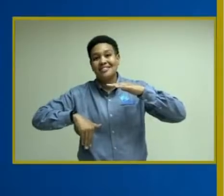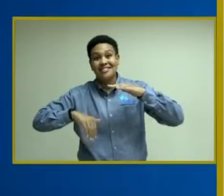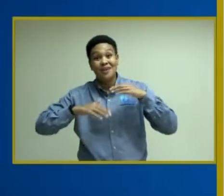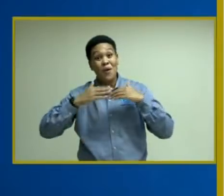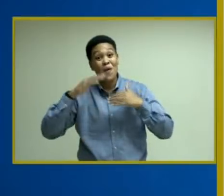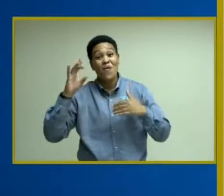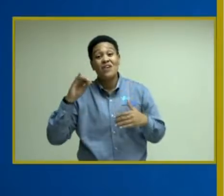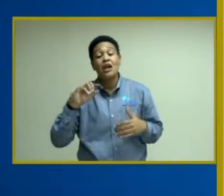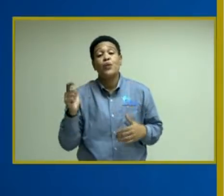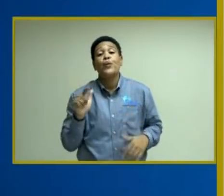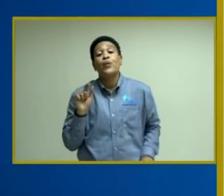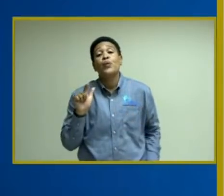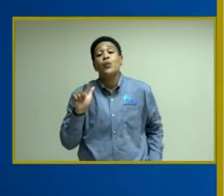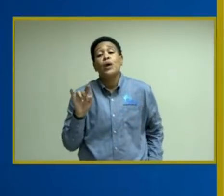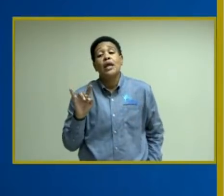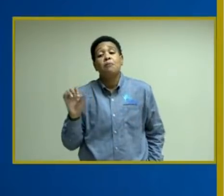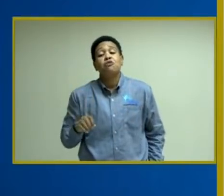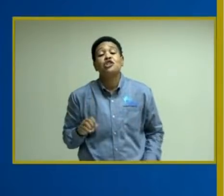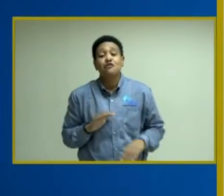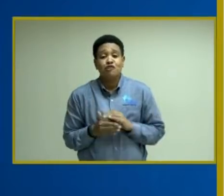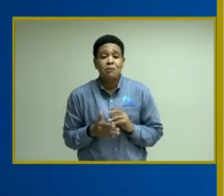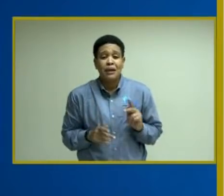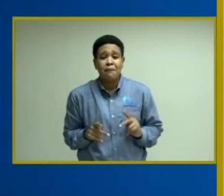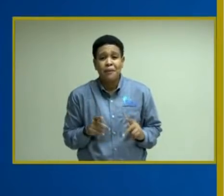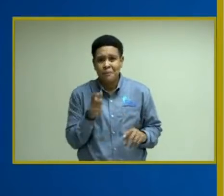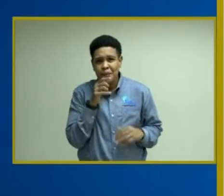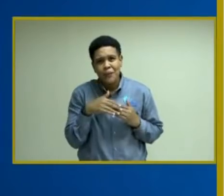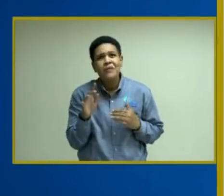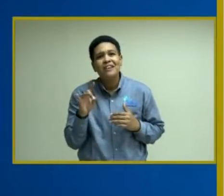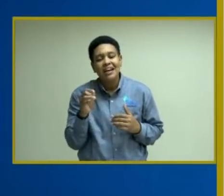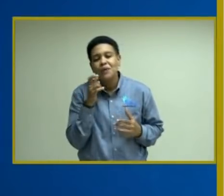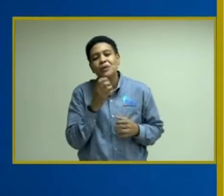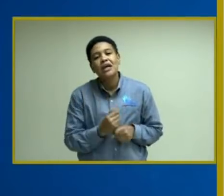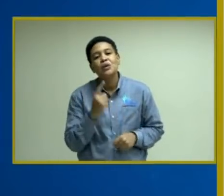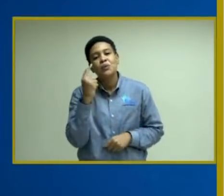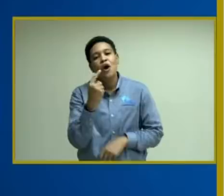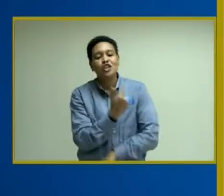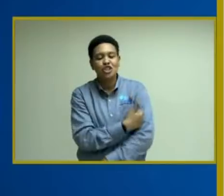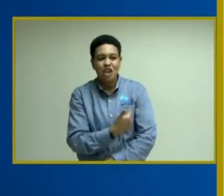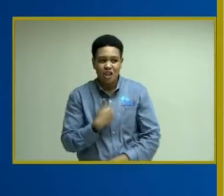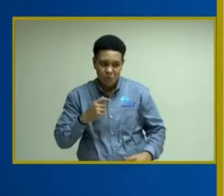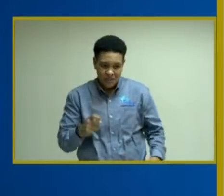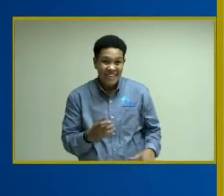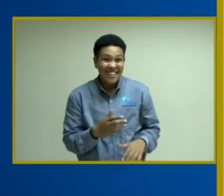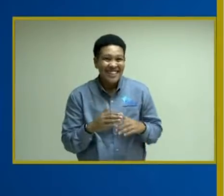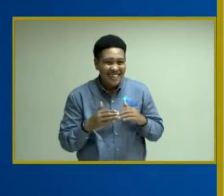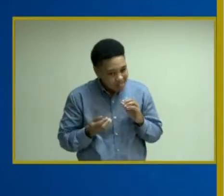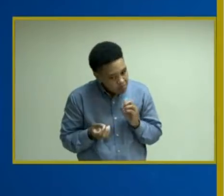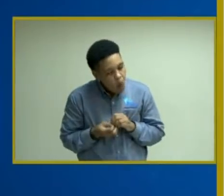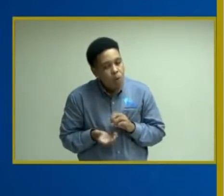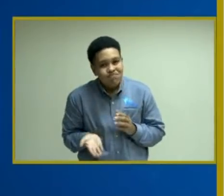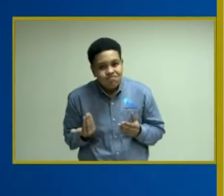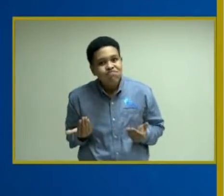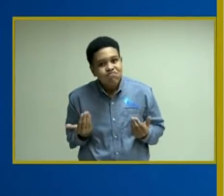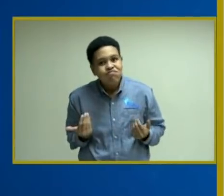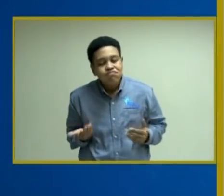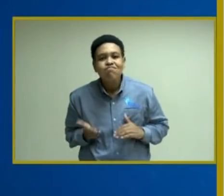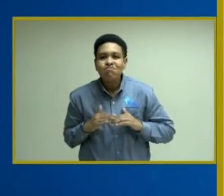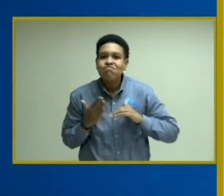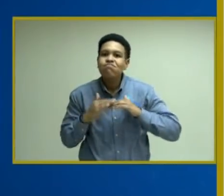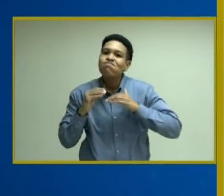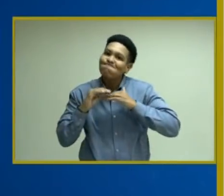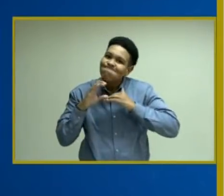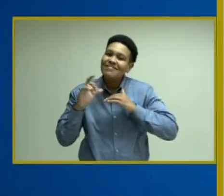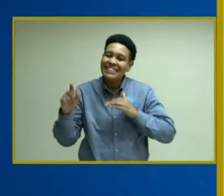only 28% of persons that have received 1 dose. So we need to get that up. And for the rest